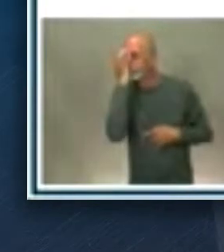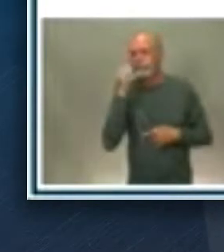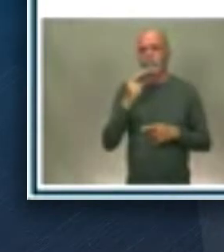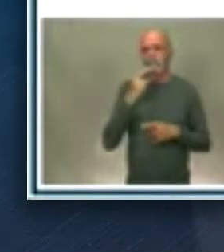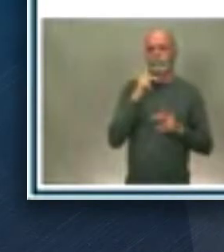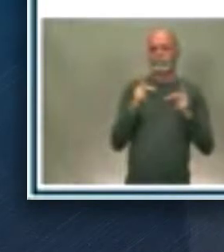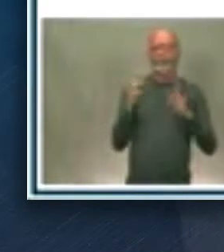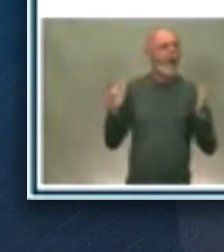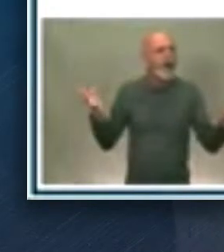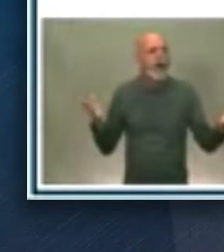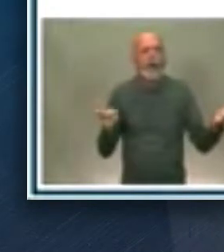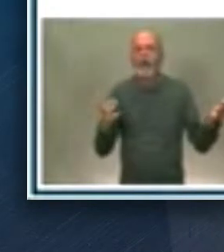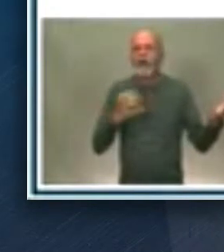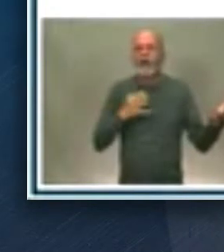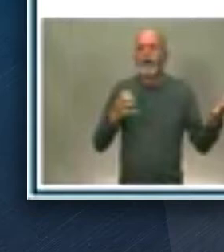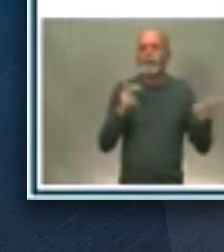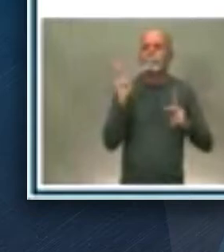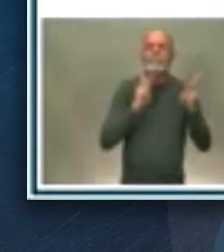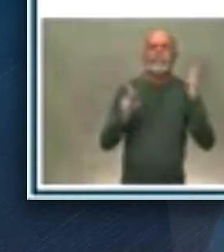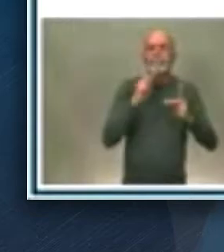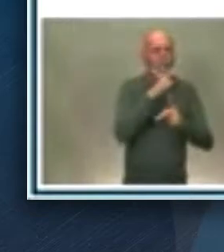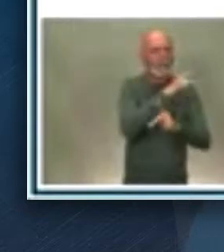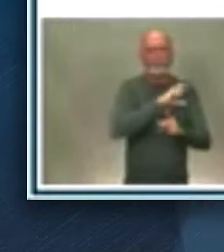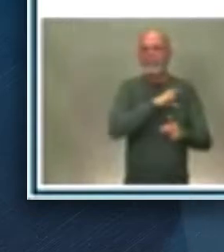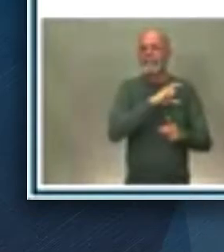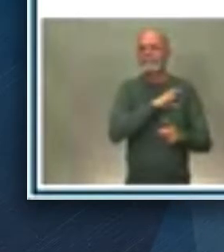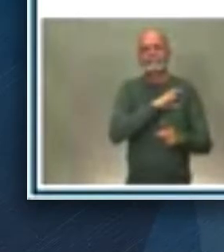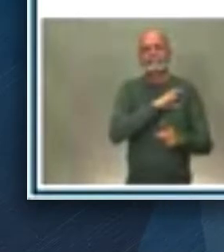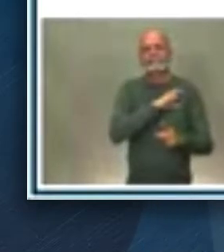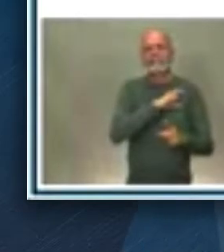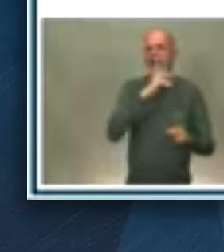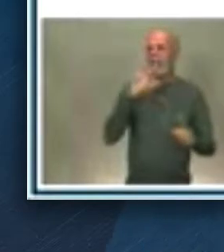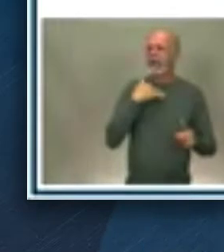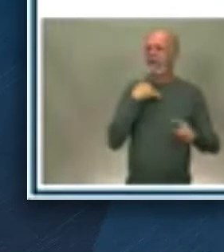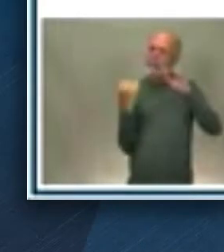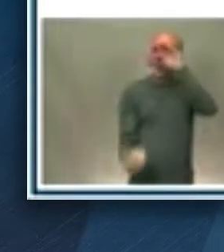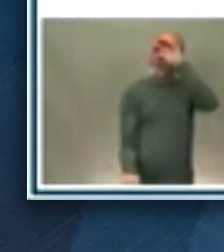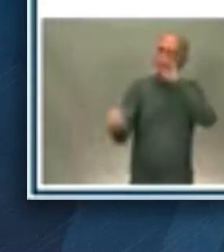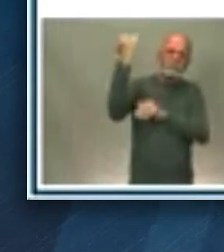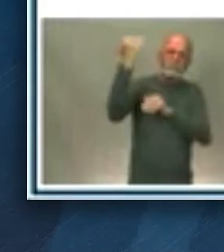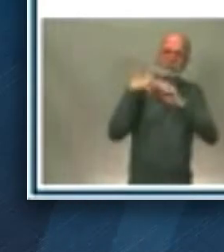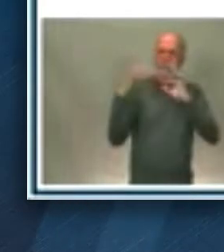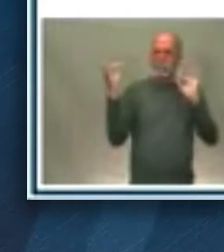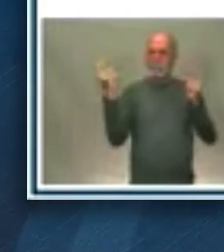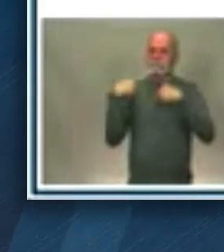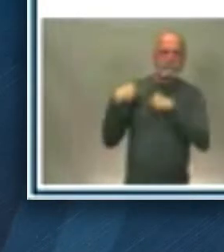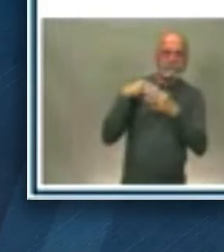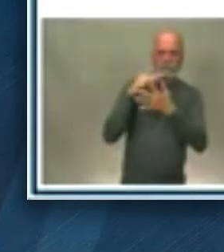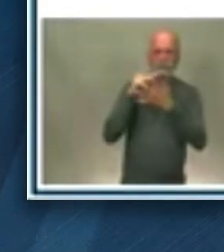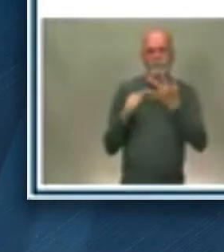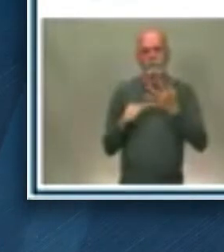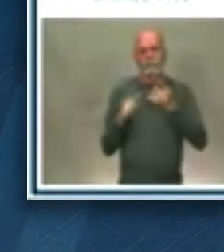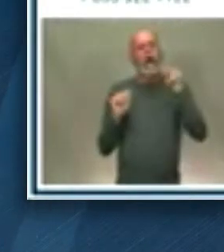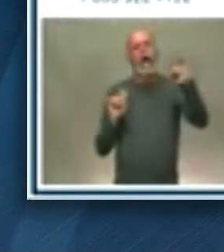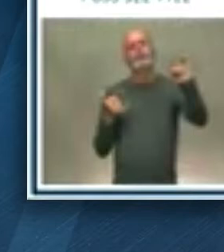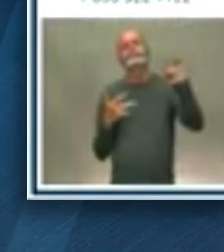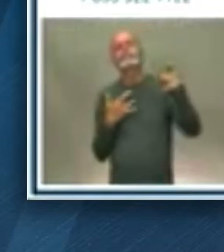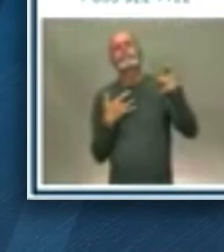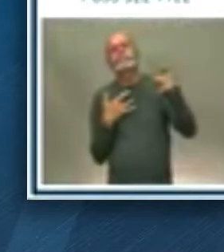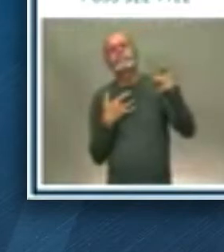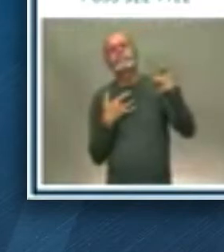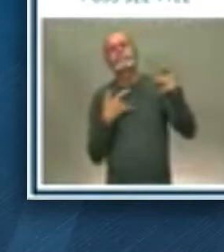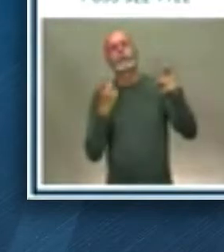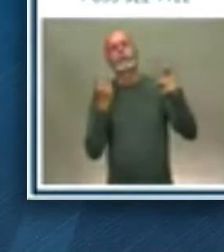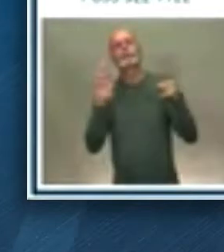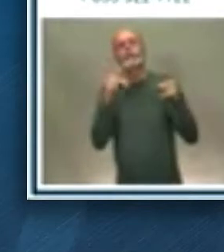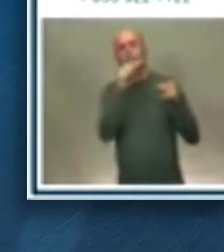action that was taken last week, saying it was disproportionate and not in the best interest of health, where do you stand on that? Well, I think we always have